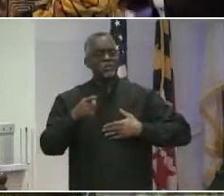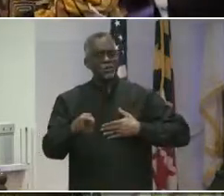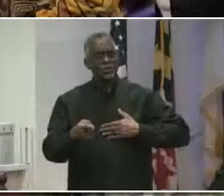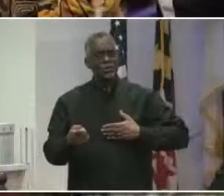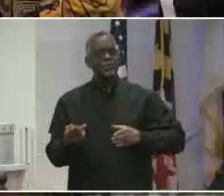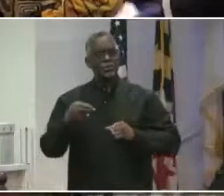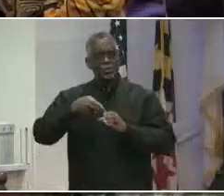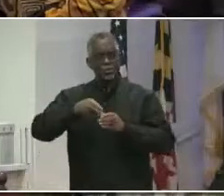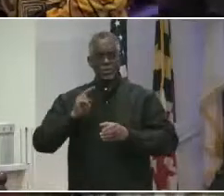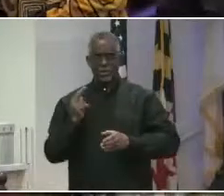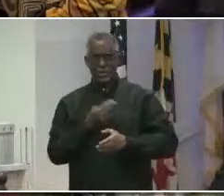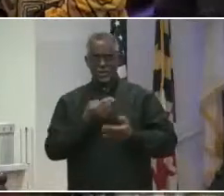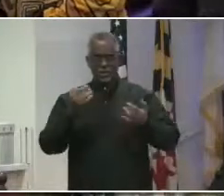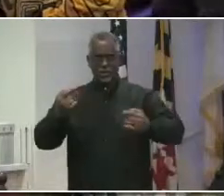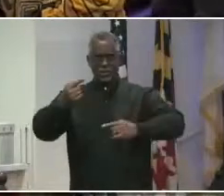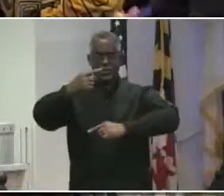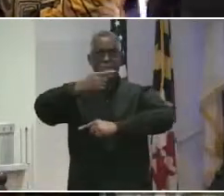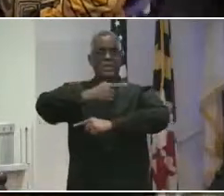here today.